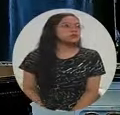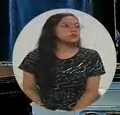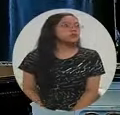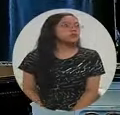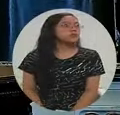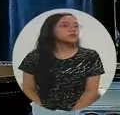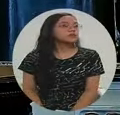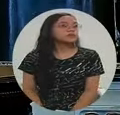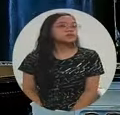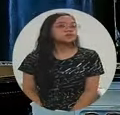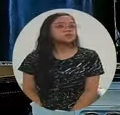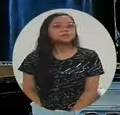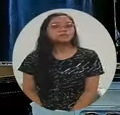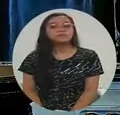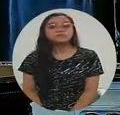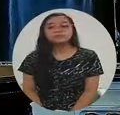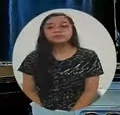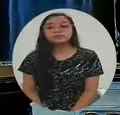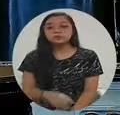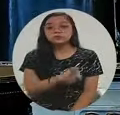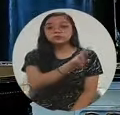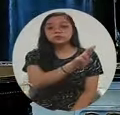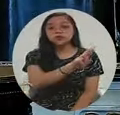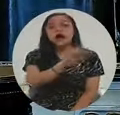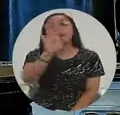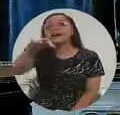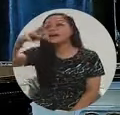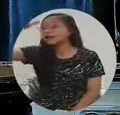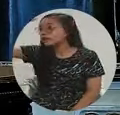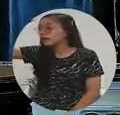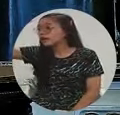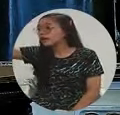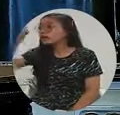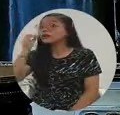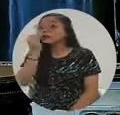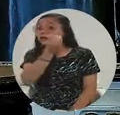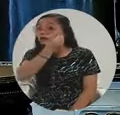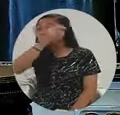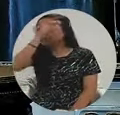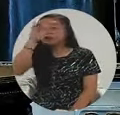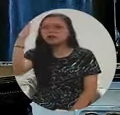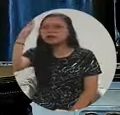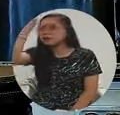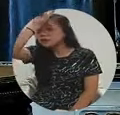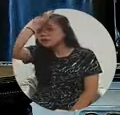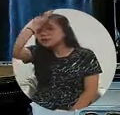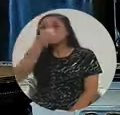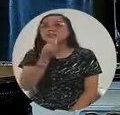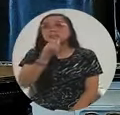Okay. What, you know what is Rick's Kandingan? Kisayo wa pa kaato.